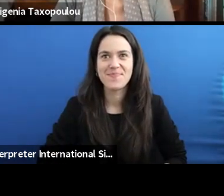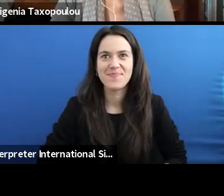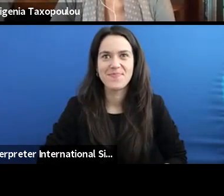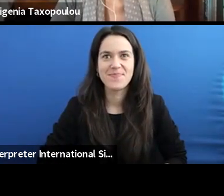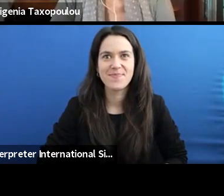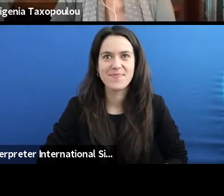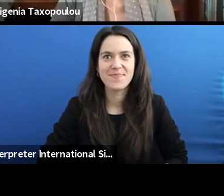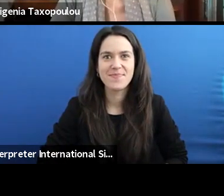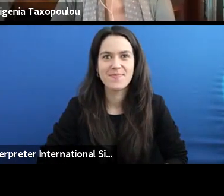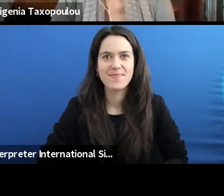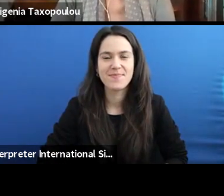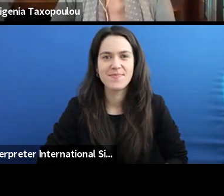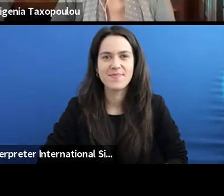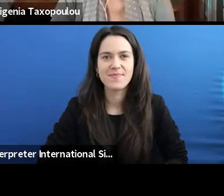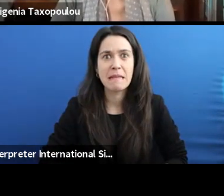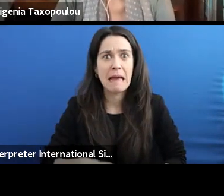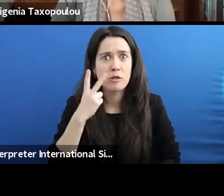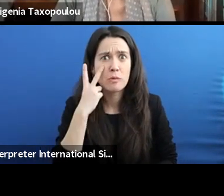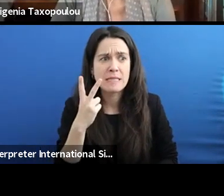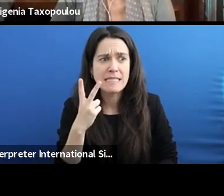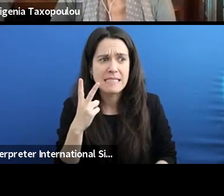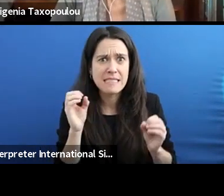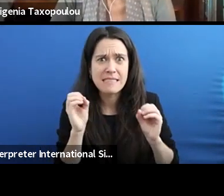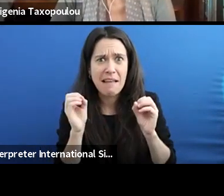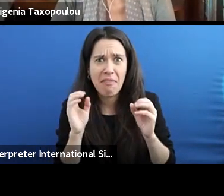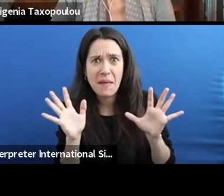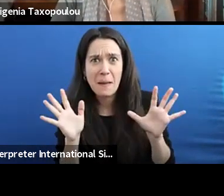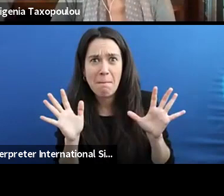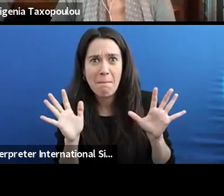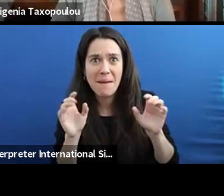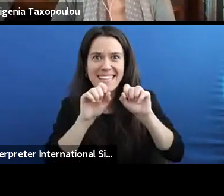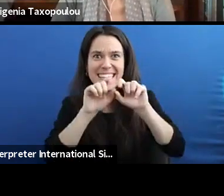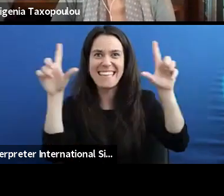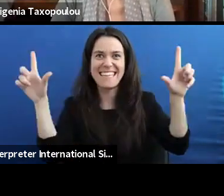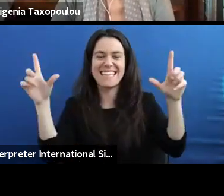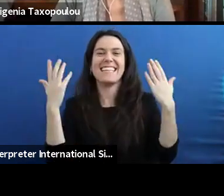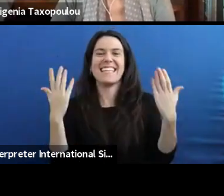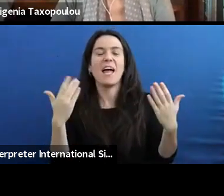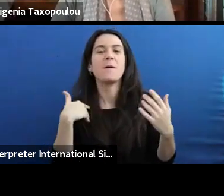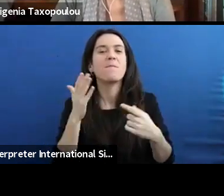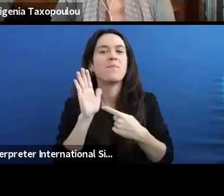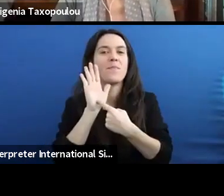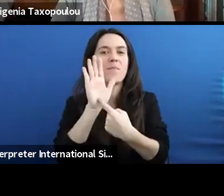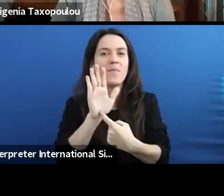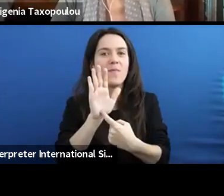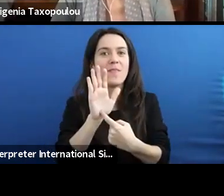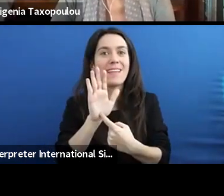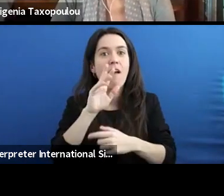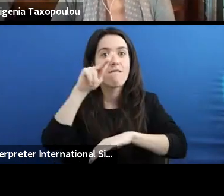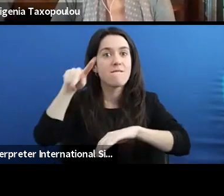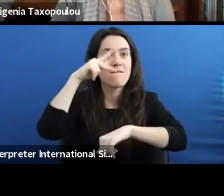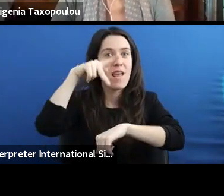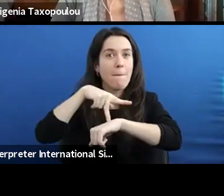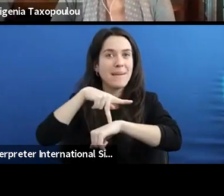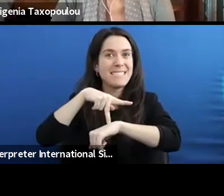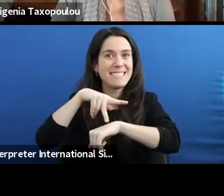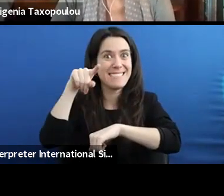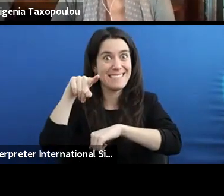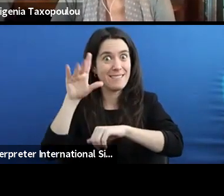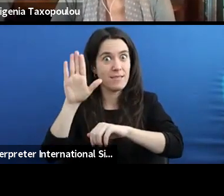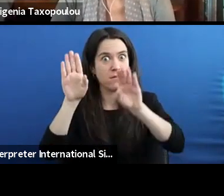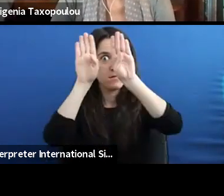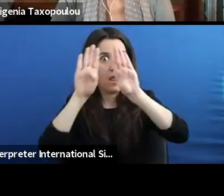sorry, I don't see you. I had an example for example, the little theater on the Philippines. They stages the